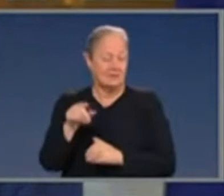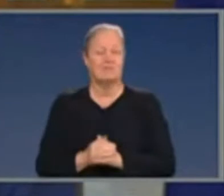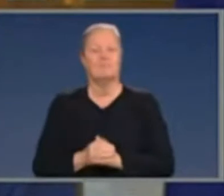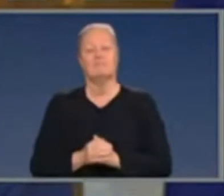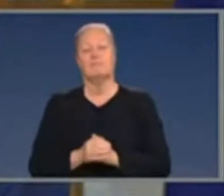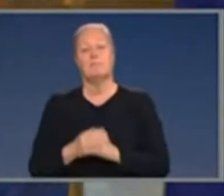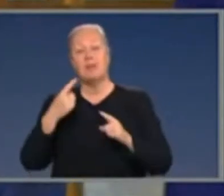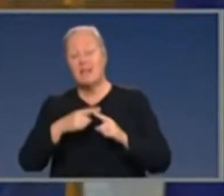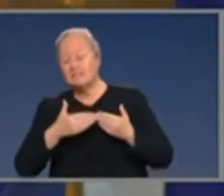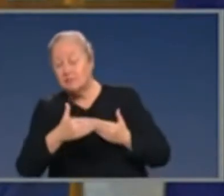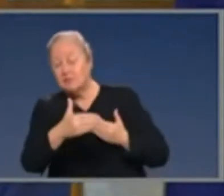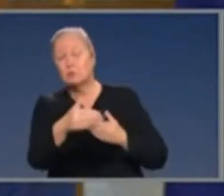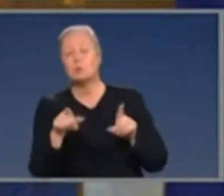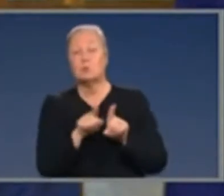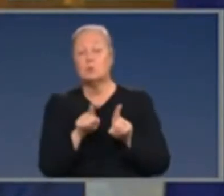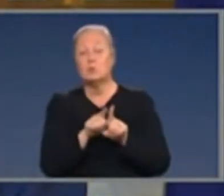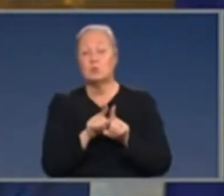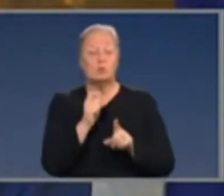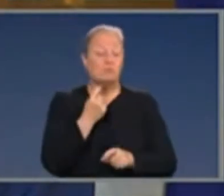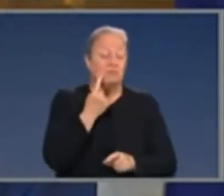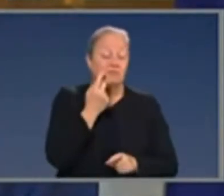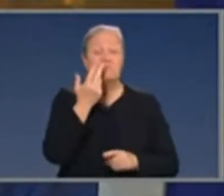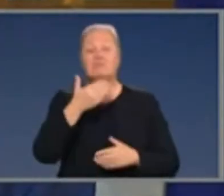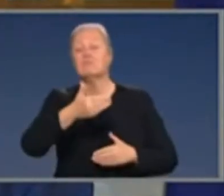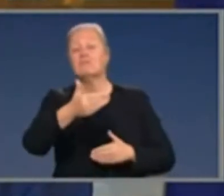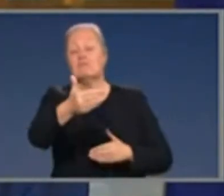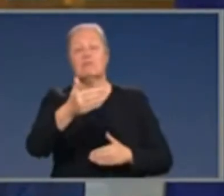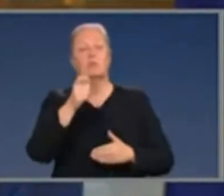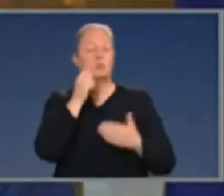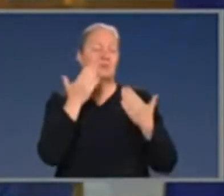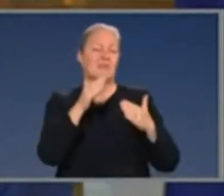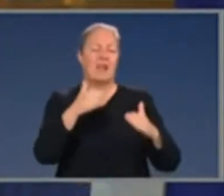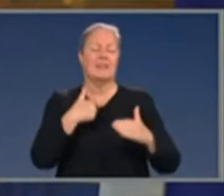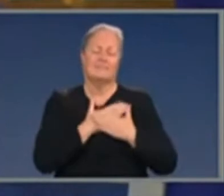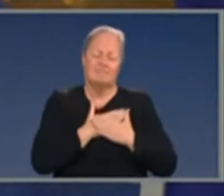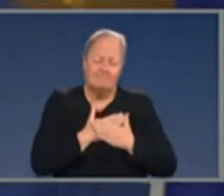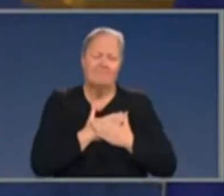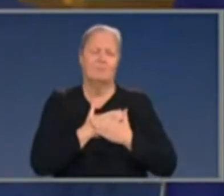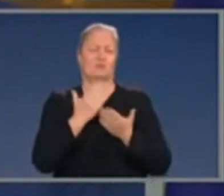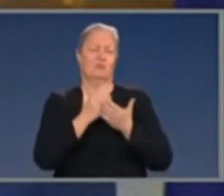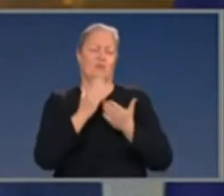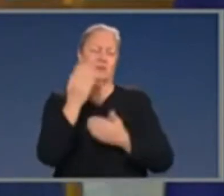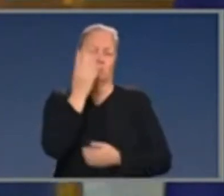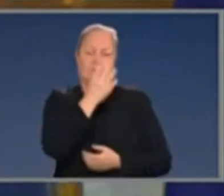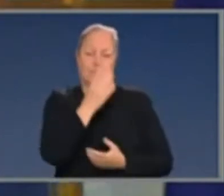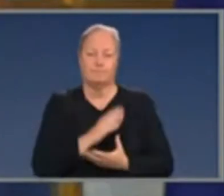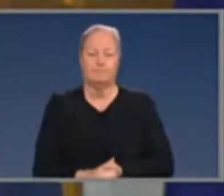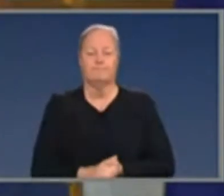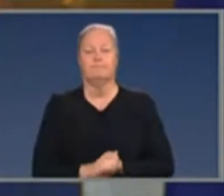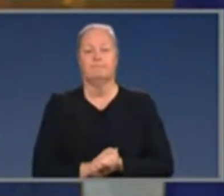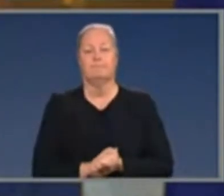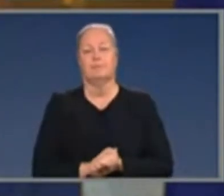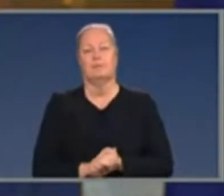lose their loved ones in coming days and weeks. This is the concern above all